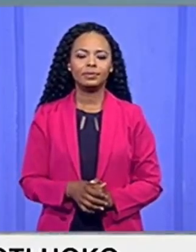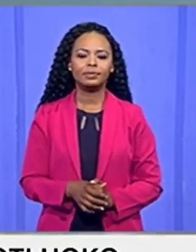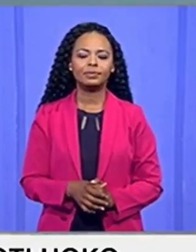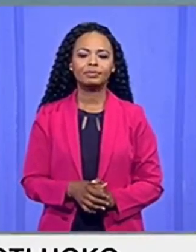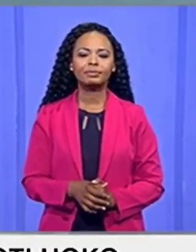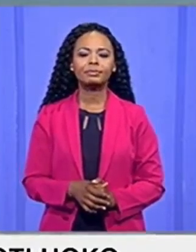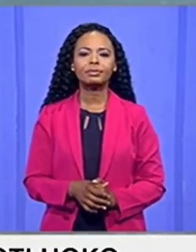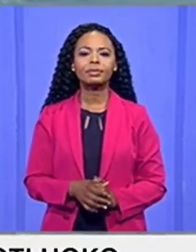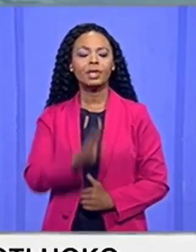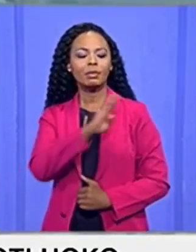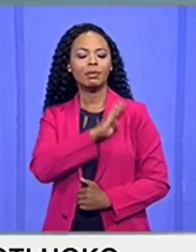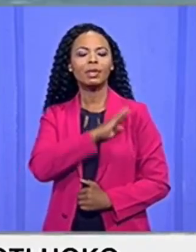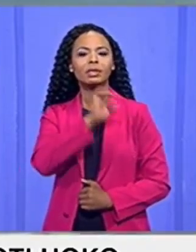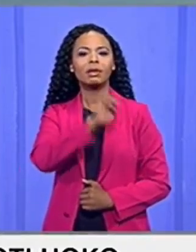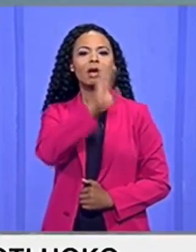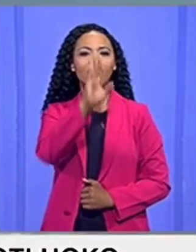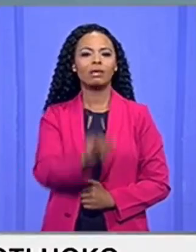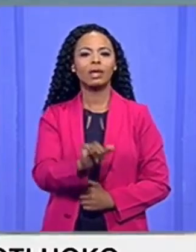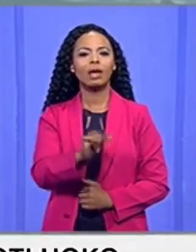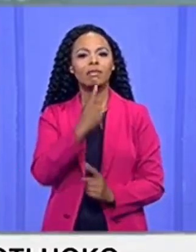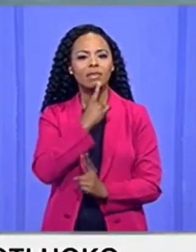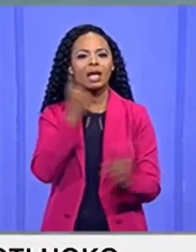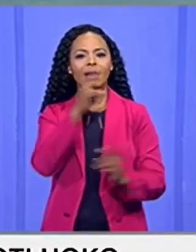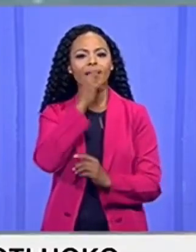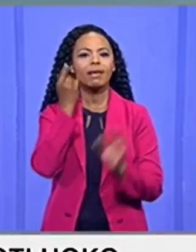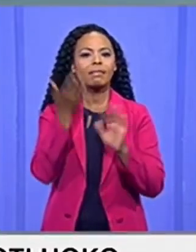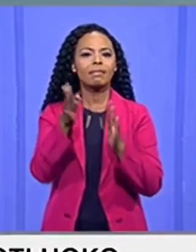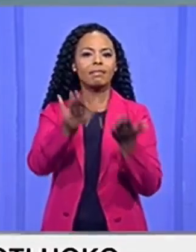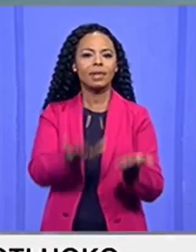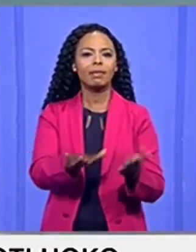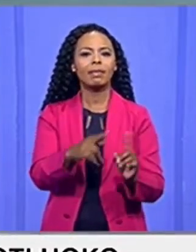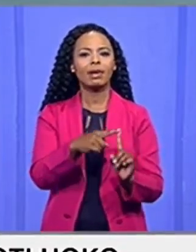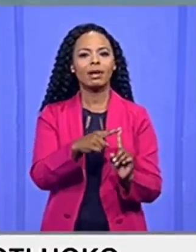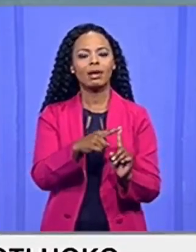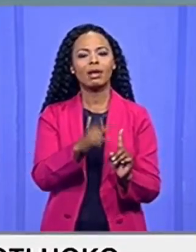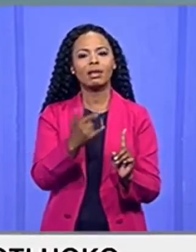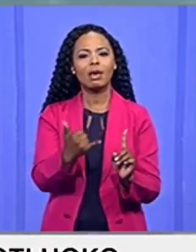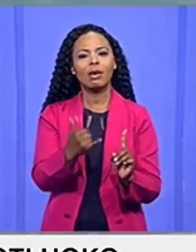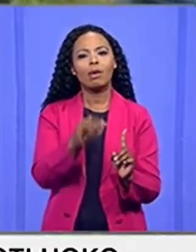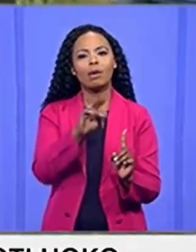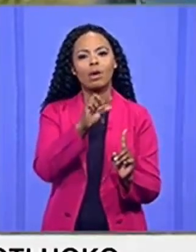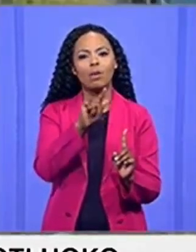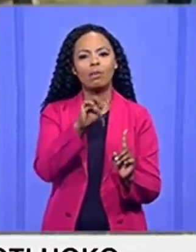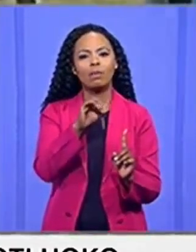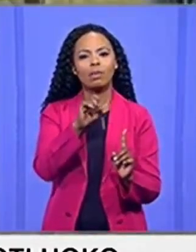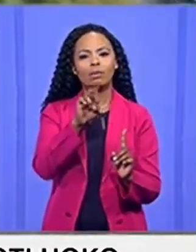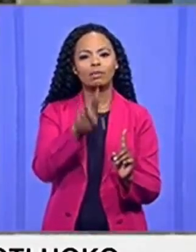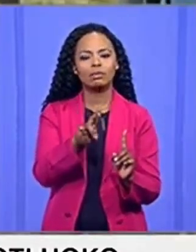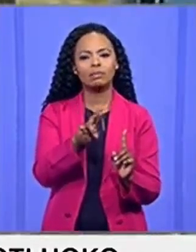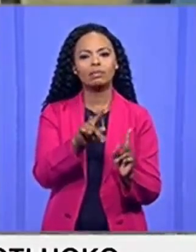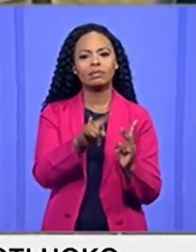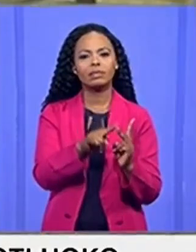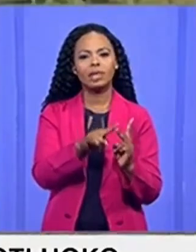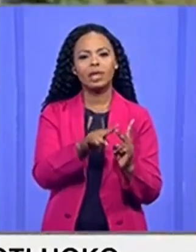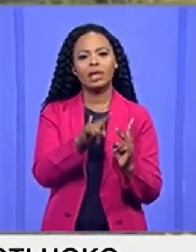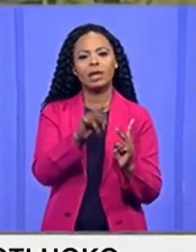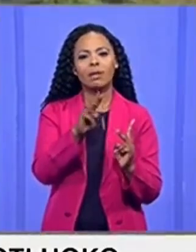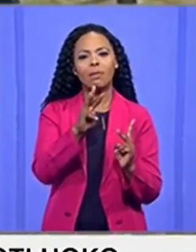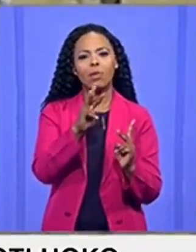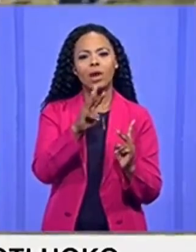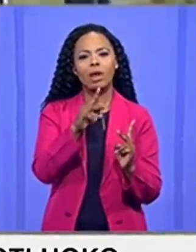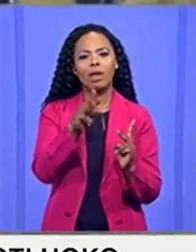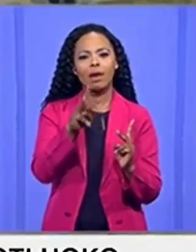Sesole sa Afrika Borwa se tlhagisitse maina a ba tlhokafetseng bona ke Lieutenant Commander Gillian Elizabeth Hector, Master Warrant Officer